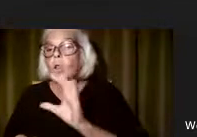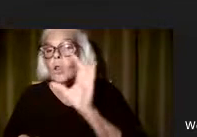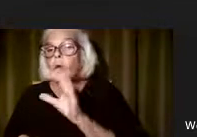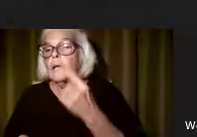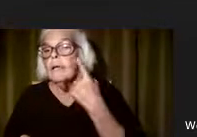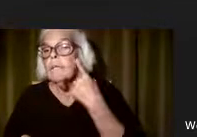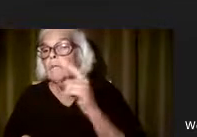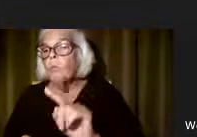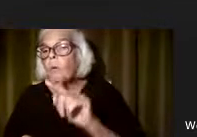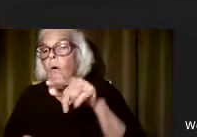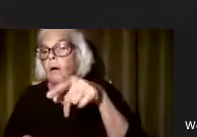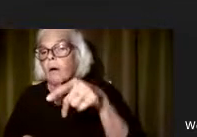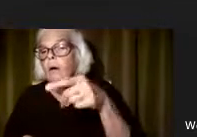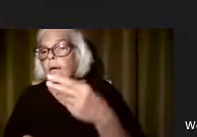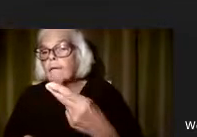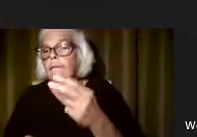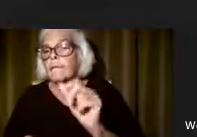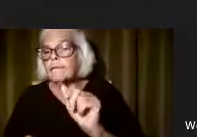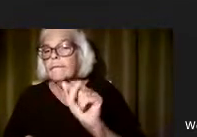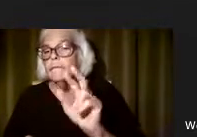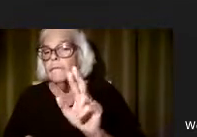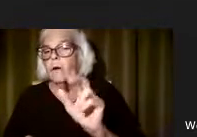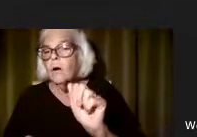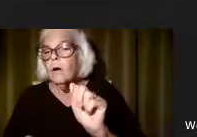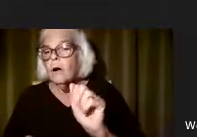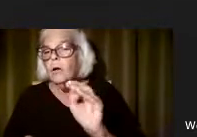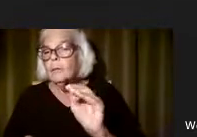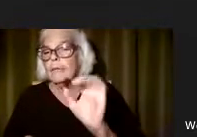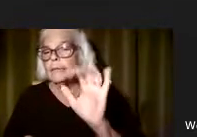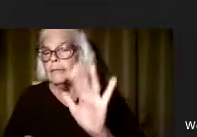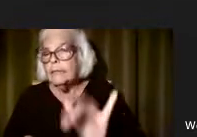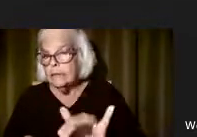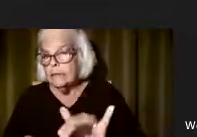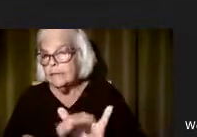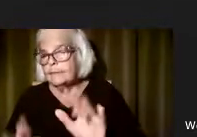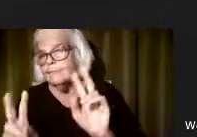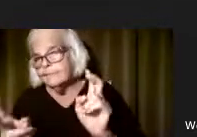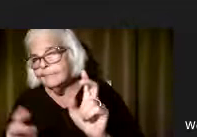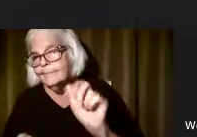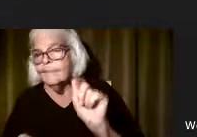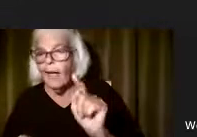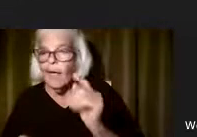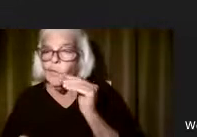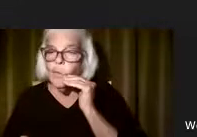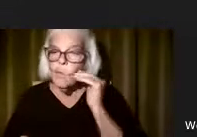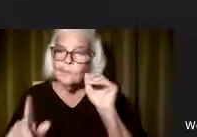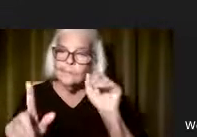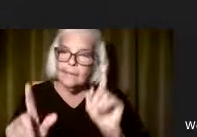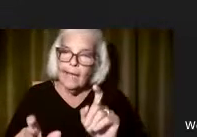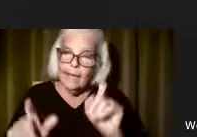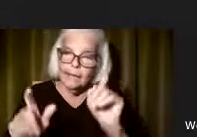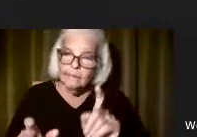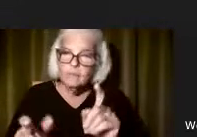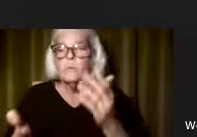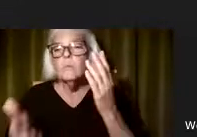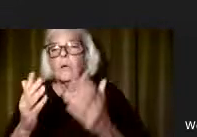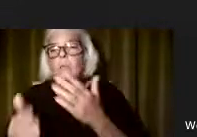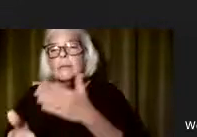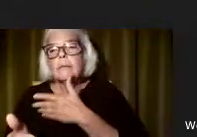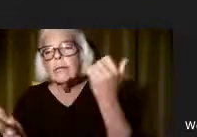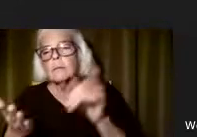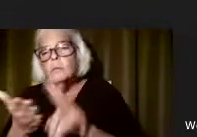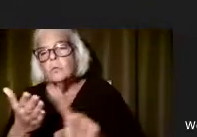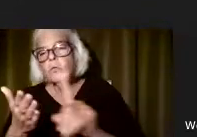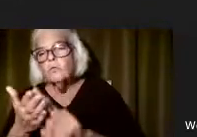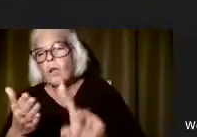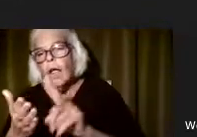through a pharmacy, it's probably more effective to go on the Walgreens website or the Kenny's website to see what locations